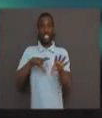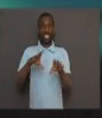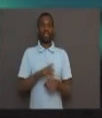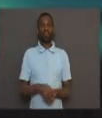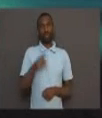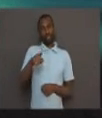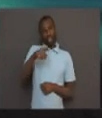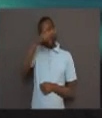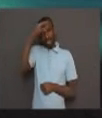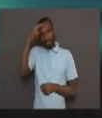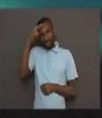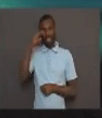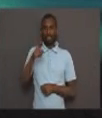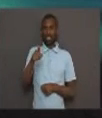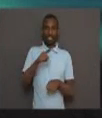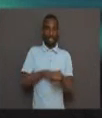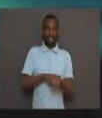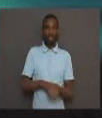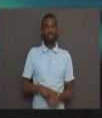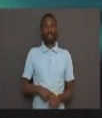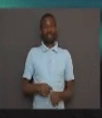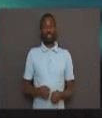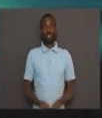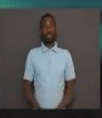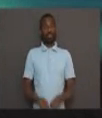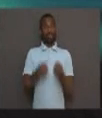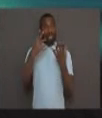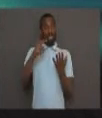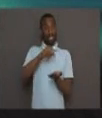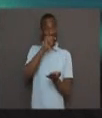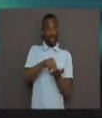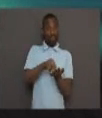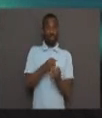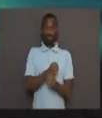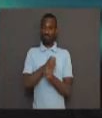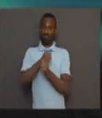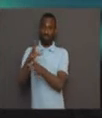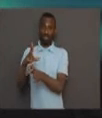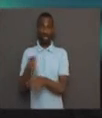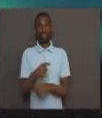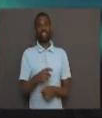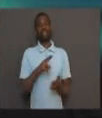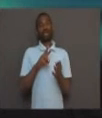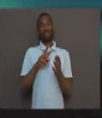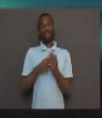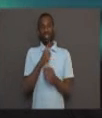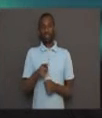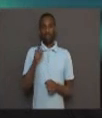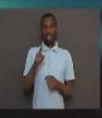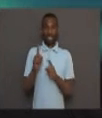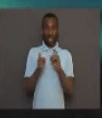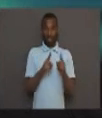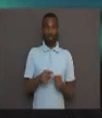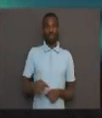In this case, the extra neutron is expended, along with a